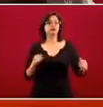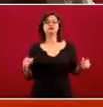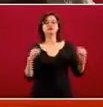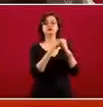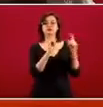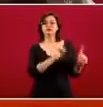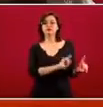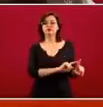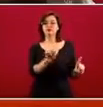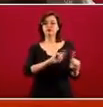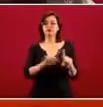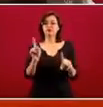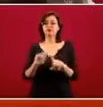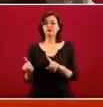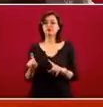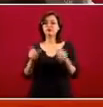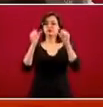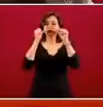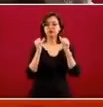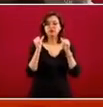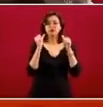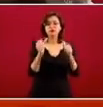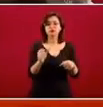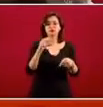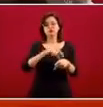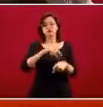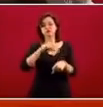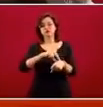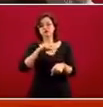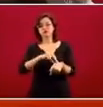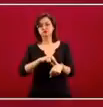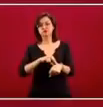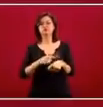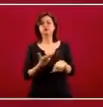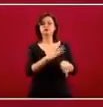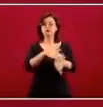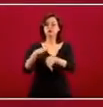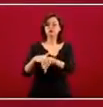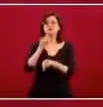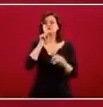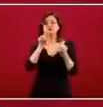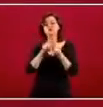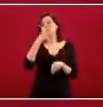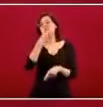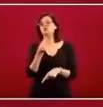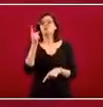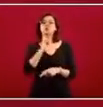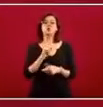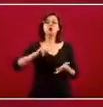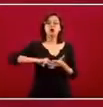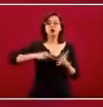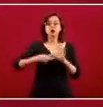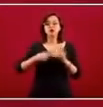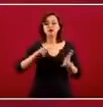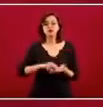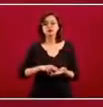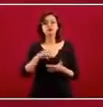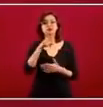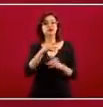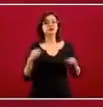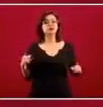very finest specialists within our country and international as